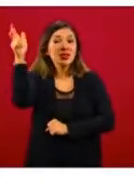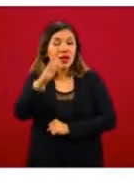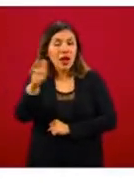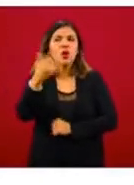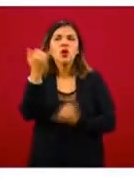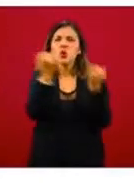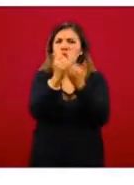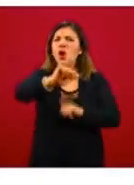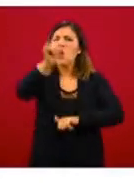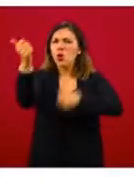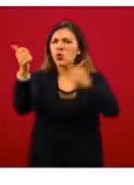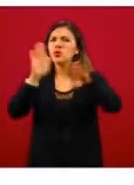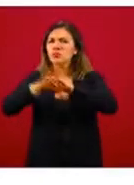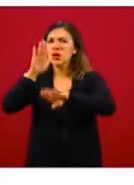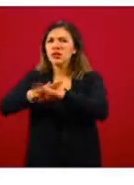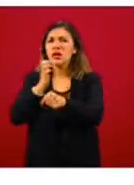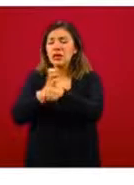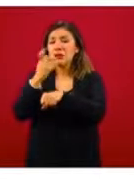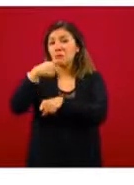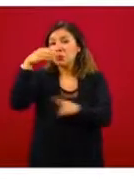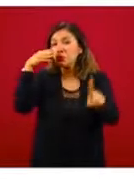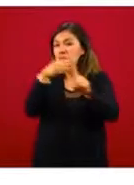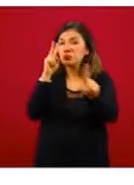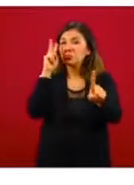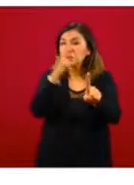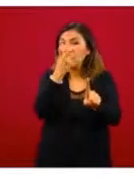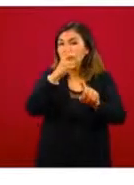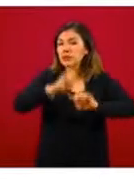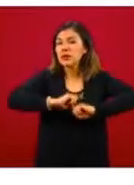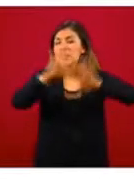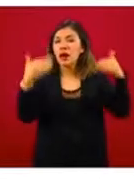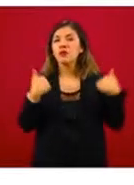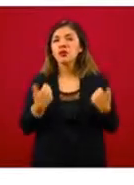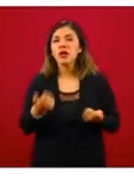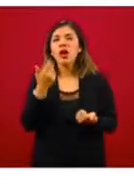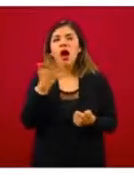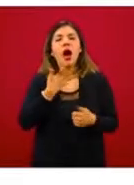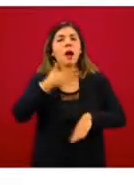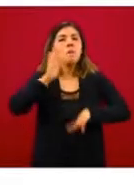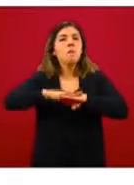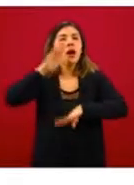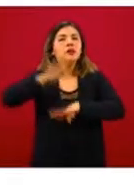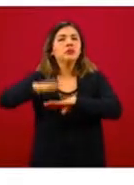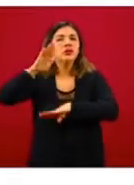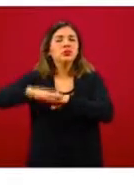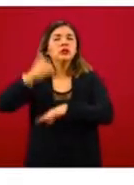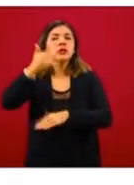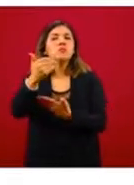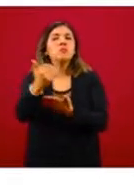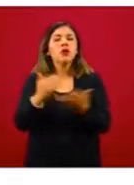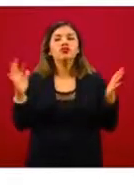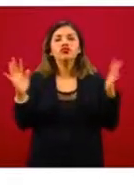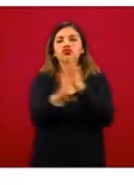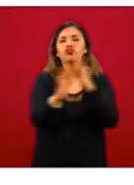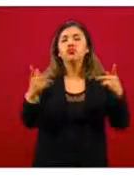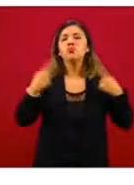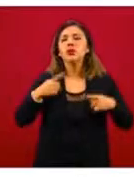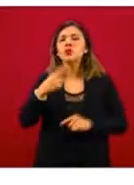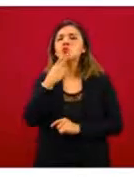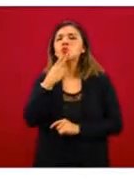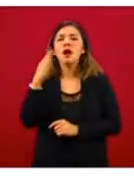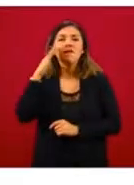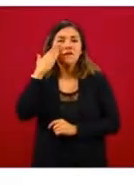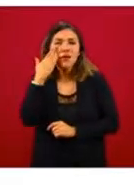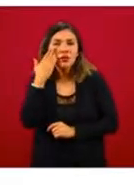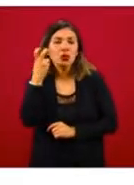And what you can see in specifically Hidalgo and many others as well, but in this one in particular, you can see how it increases and